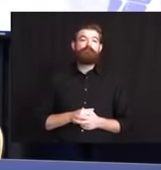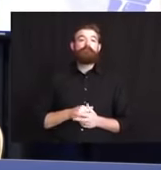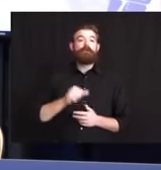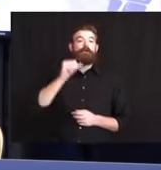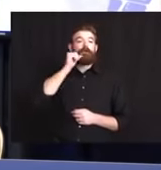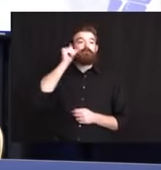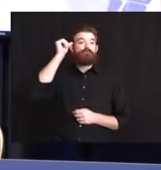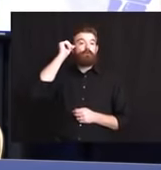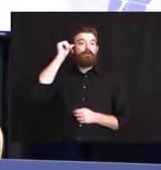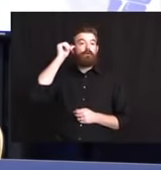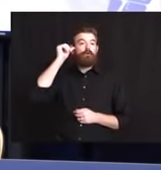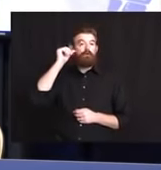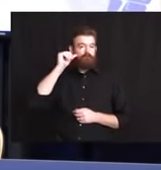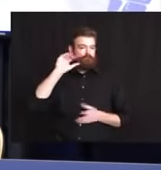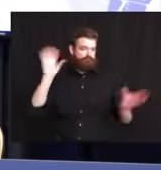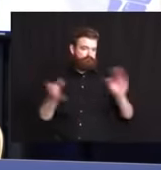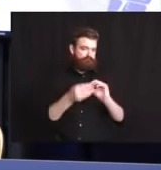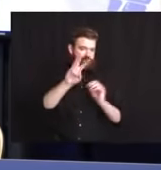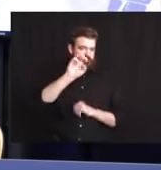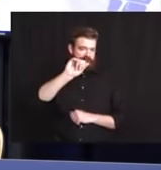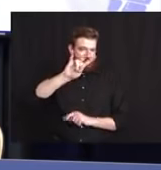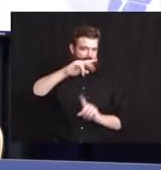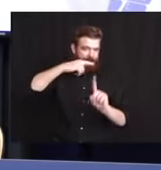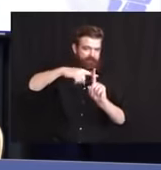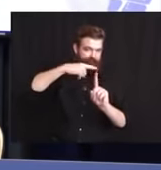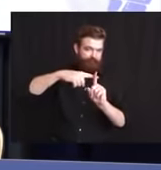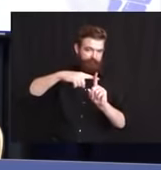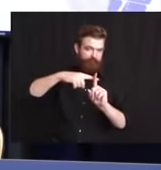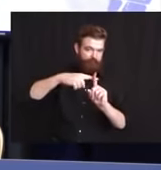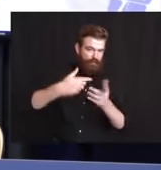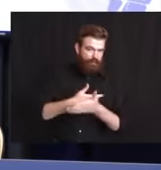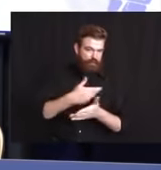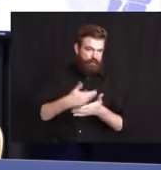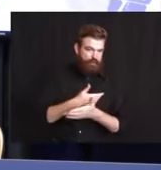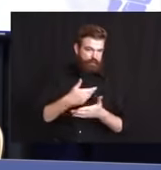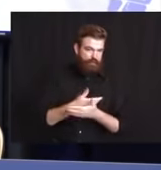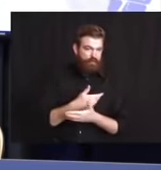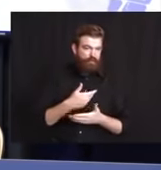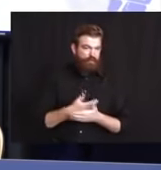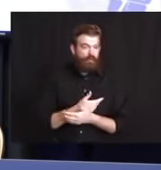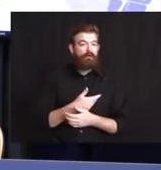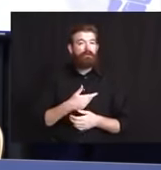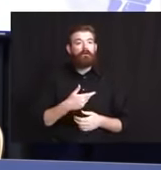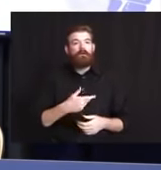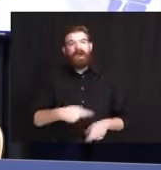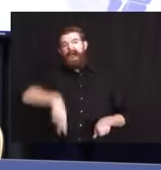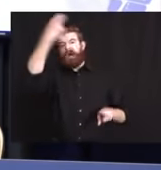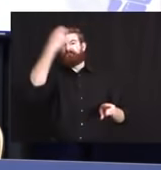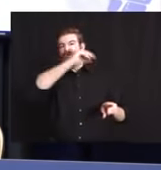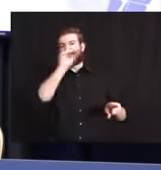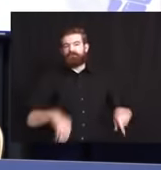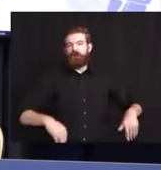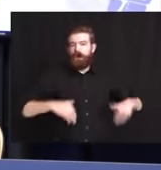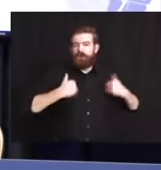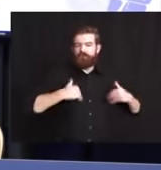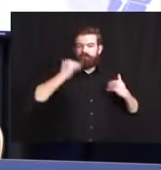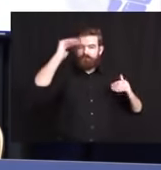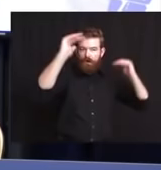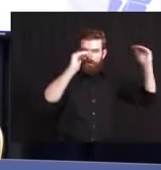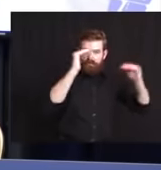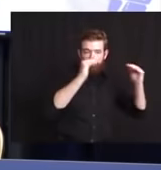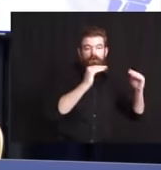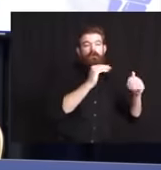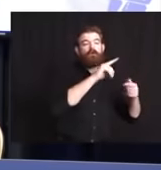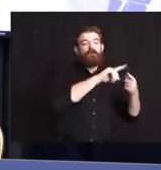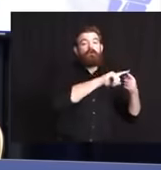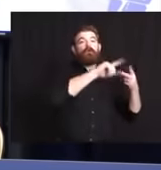and adolescents represented the largest percentages. About 27% of these new cases